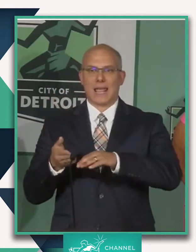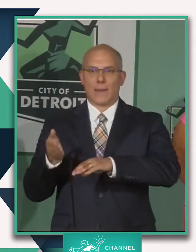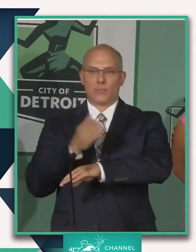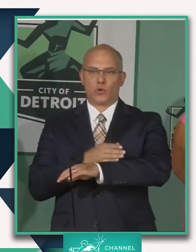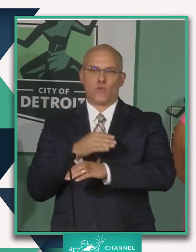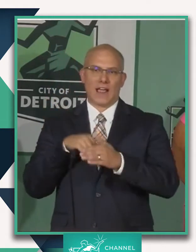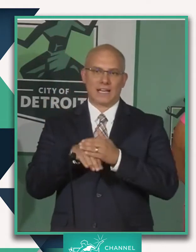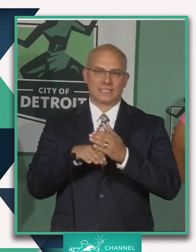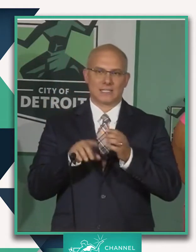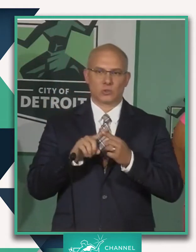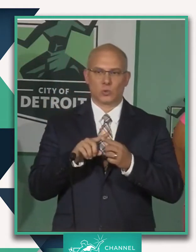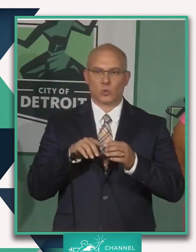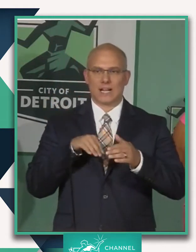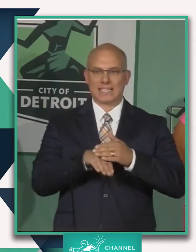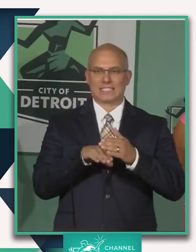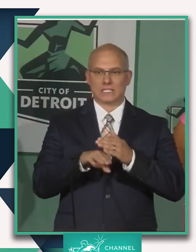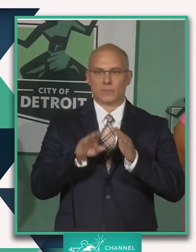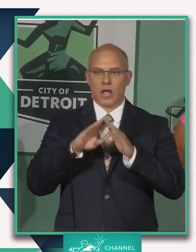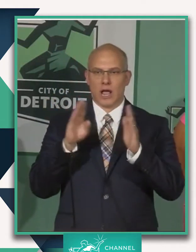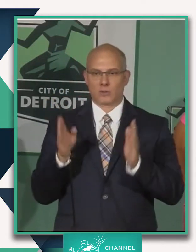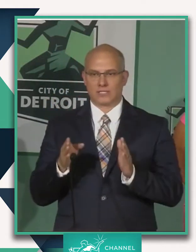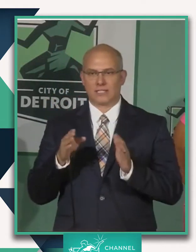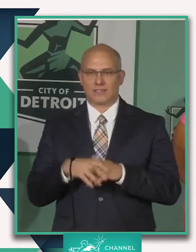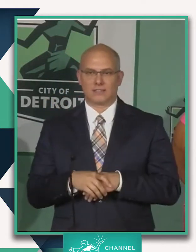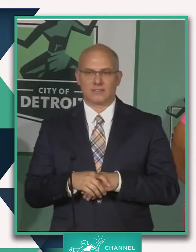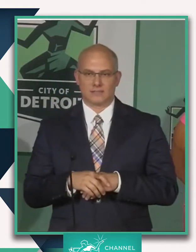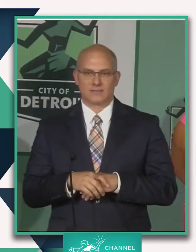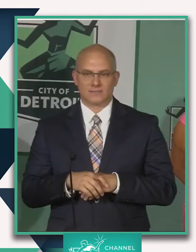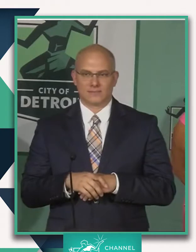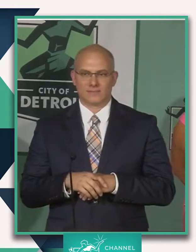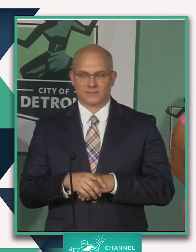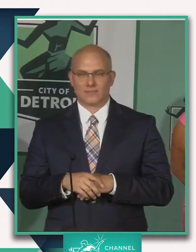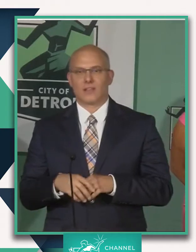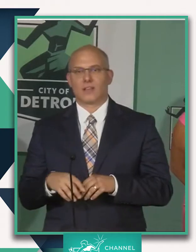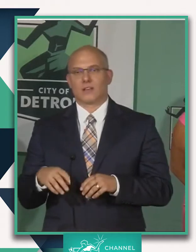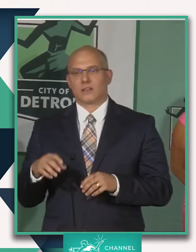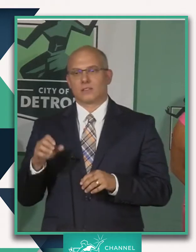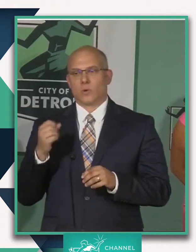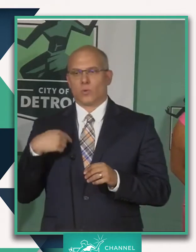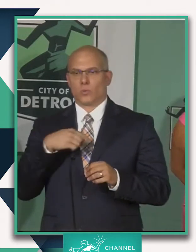Number 7, improve access to accessible housing.